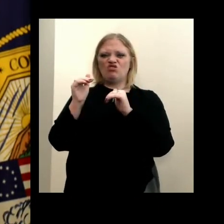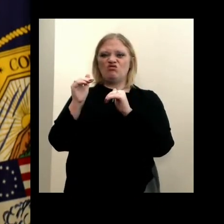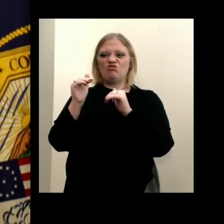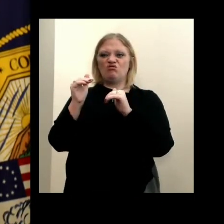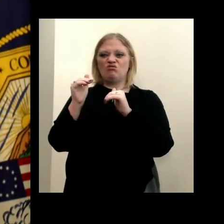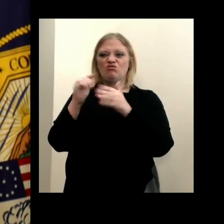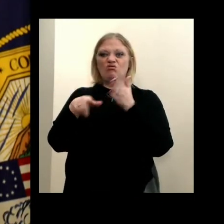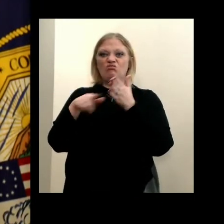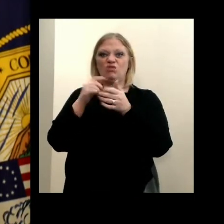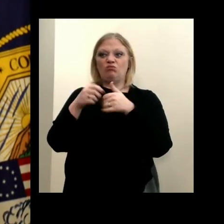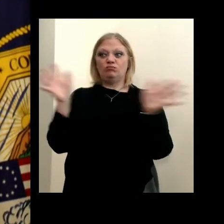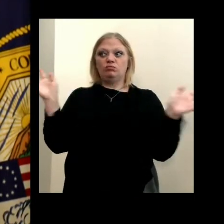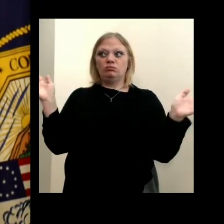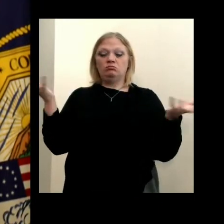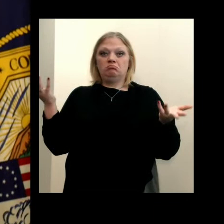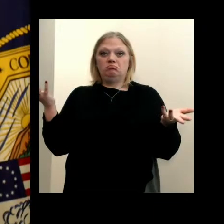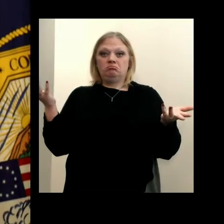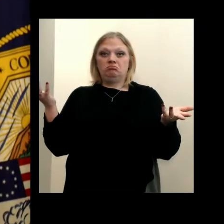long.